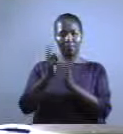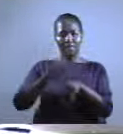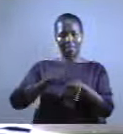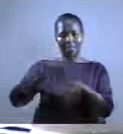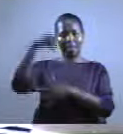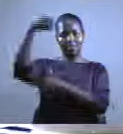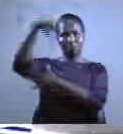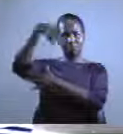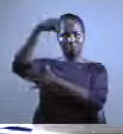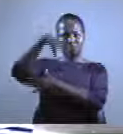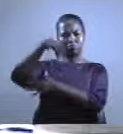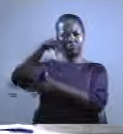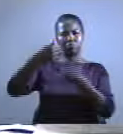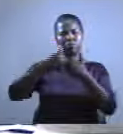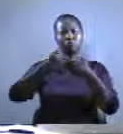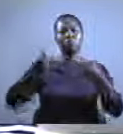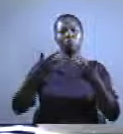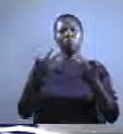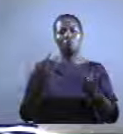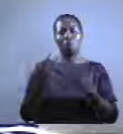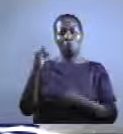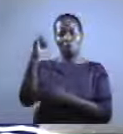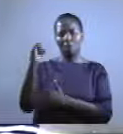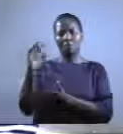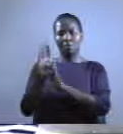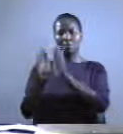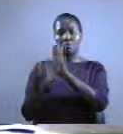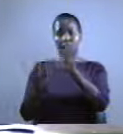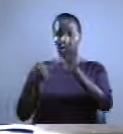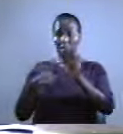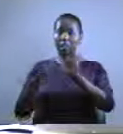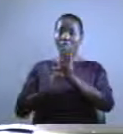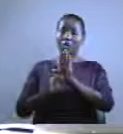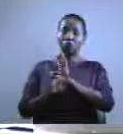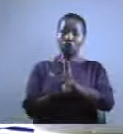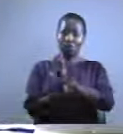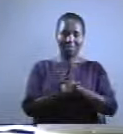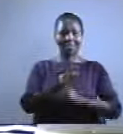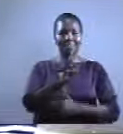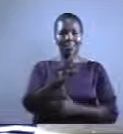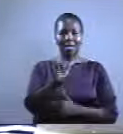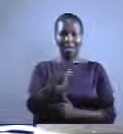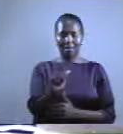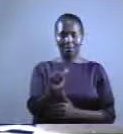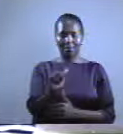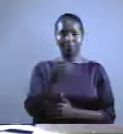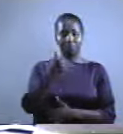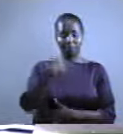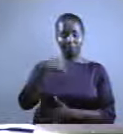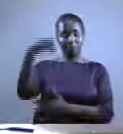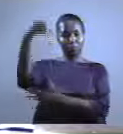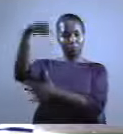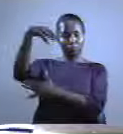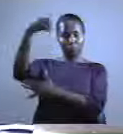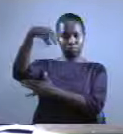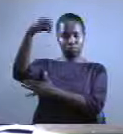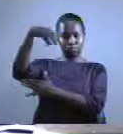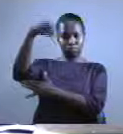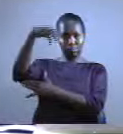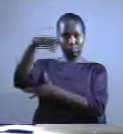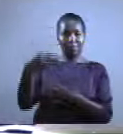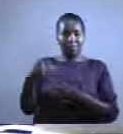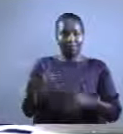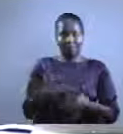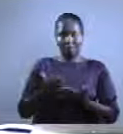Lotteries Amendment Bill on behalf of the Democratic Alliance. When the bells started ringing, a number of